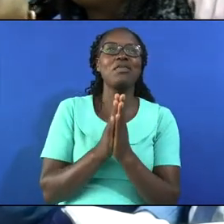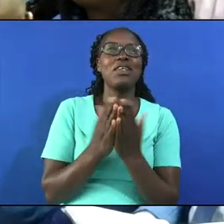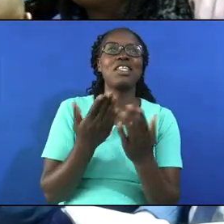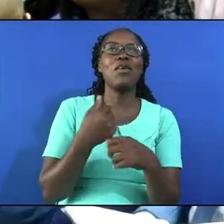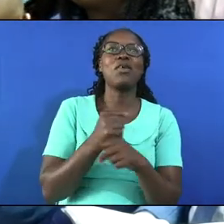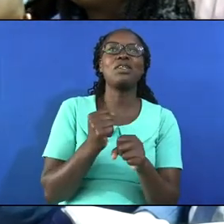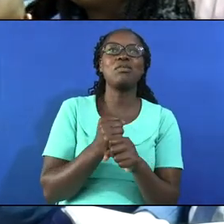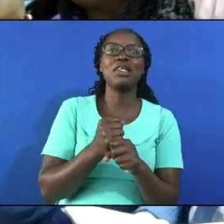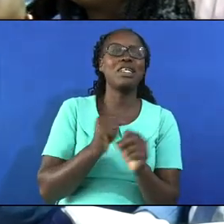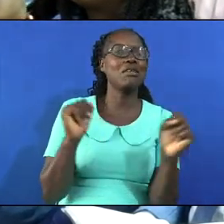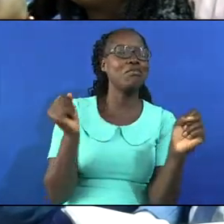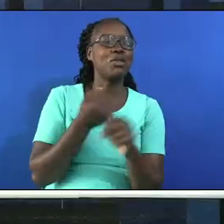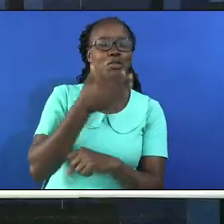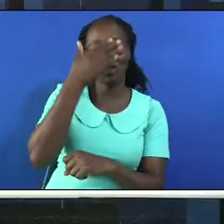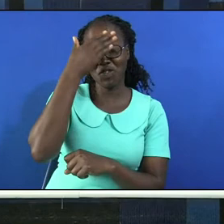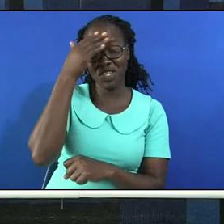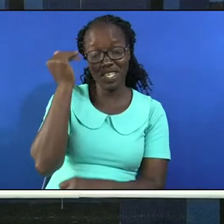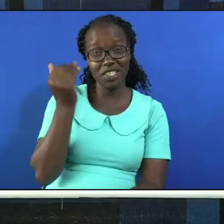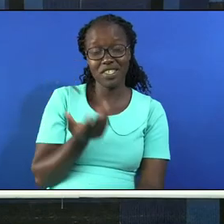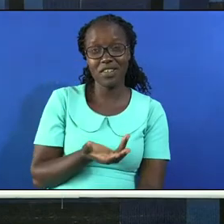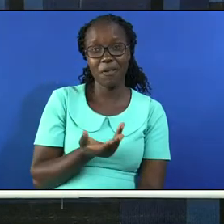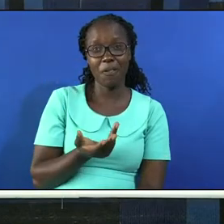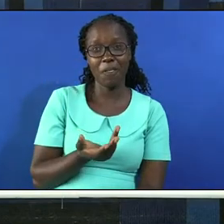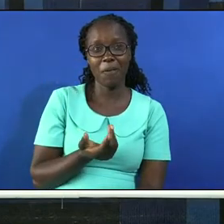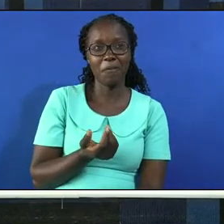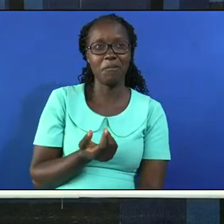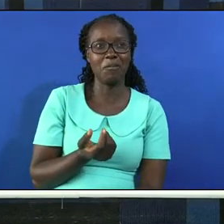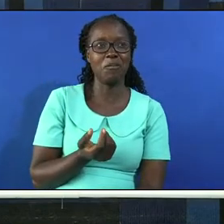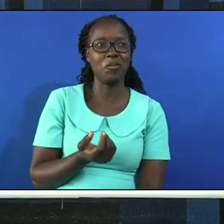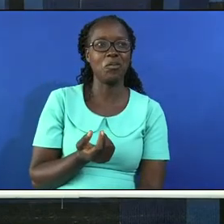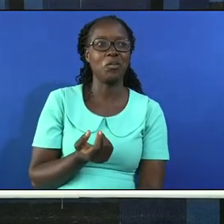it unforgettable.